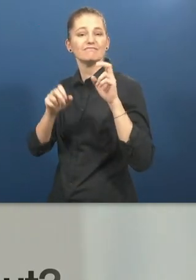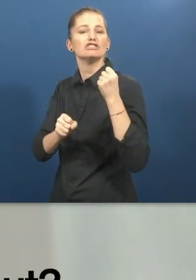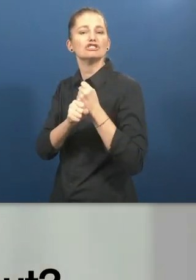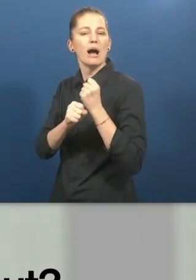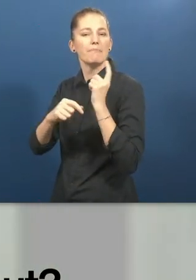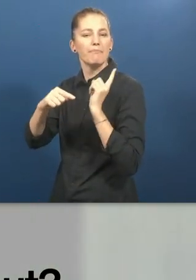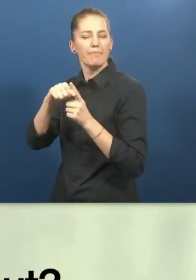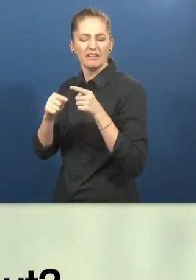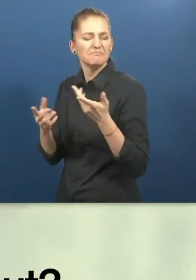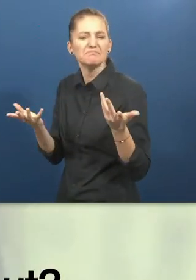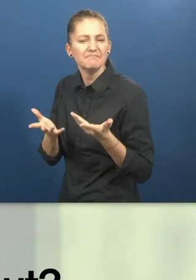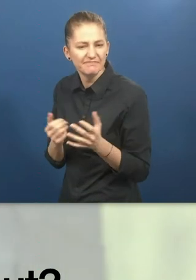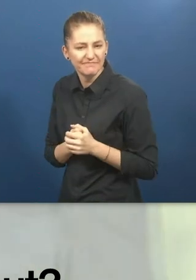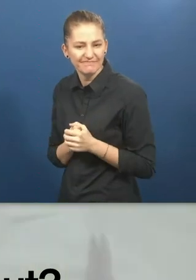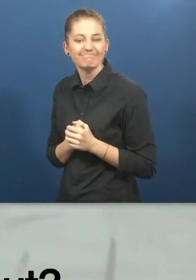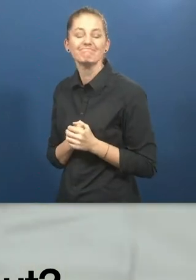What is JobPlus about?